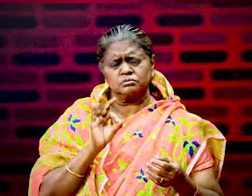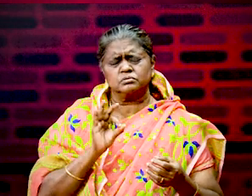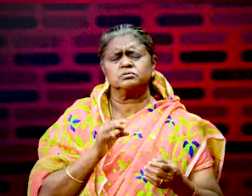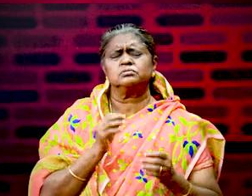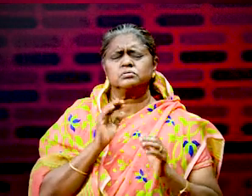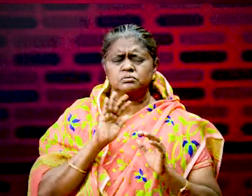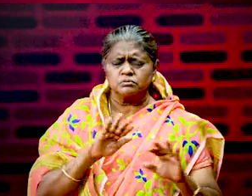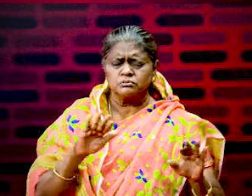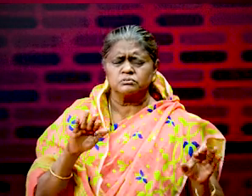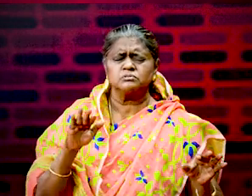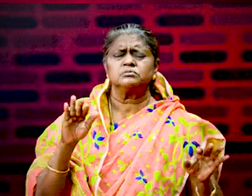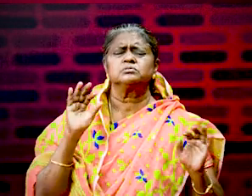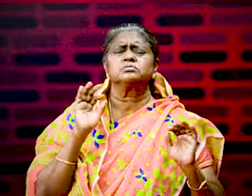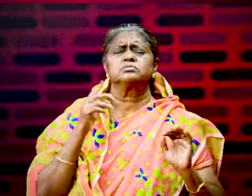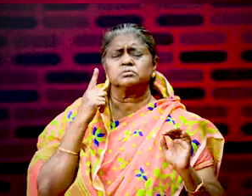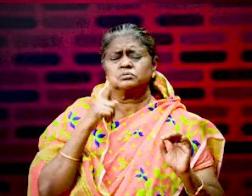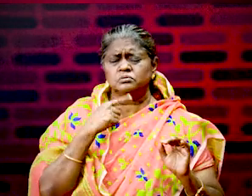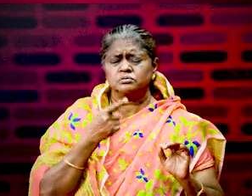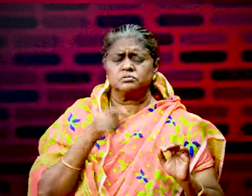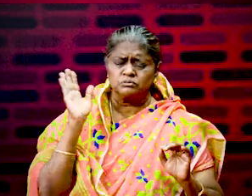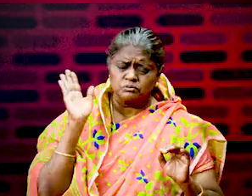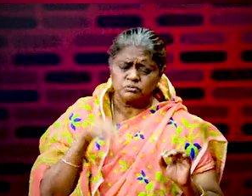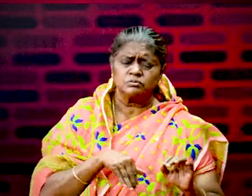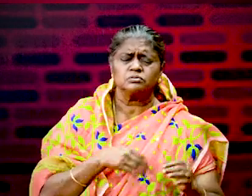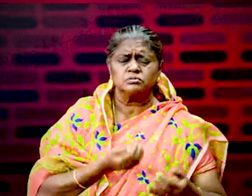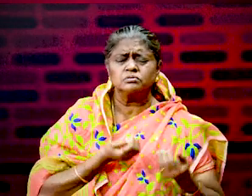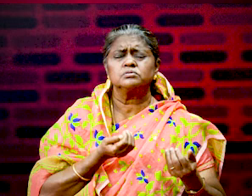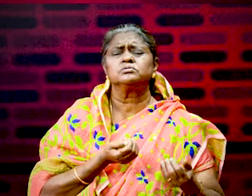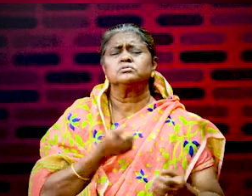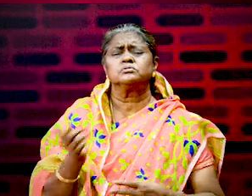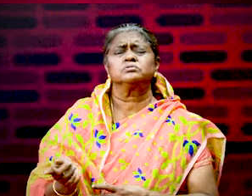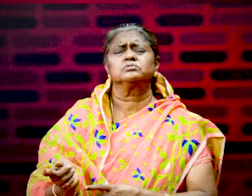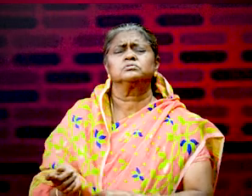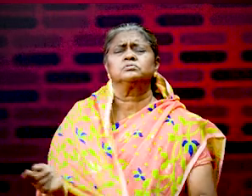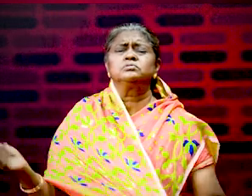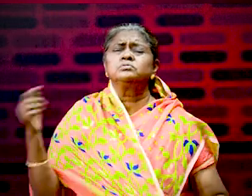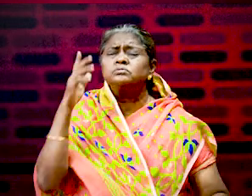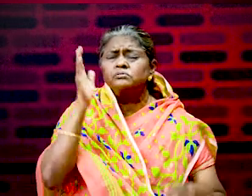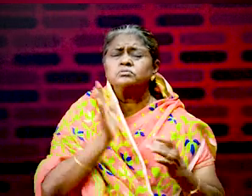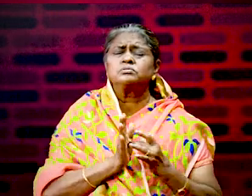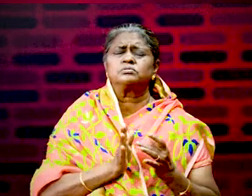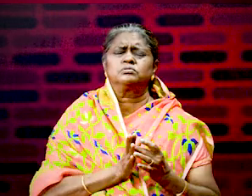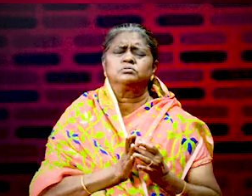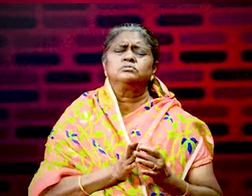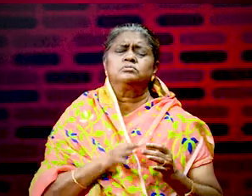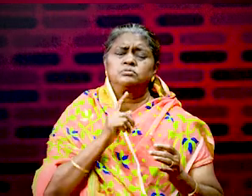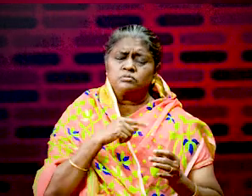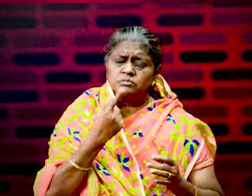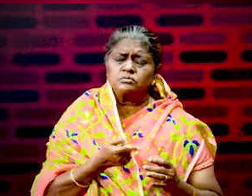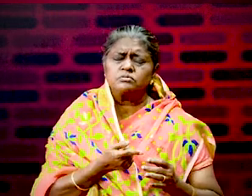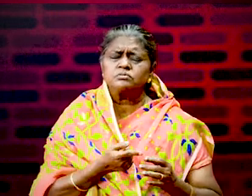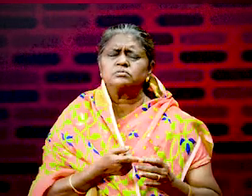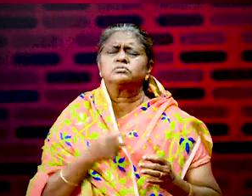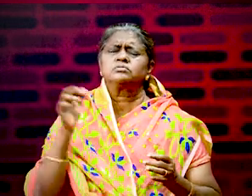have given us. You said you will come and save your children, oh God. Lord Jesus, I ask your presence to enter